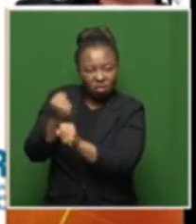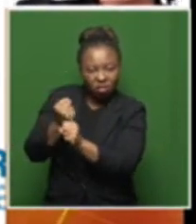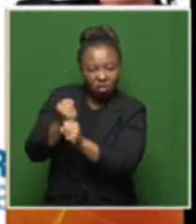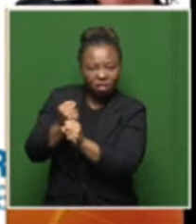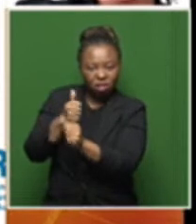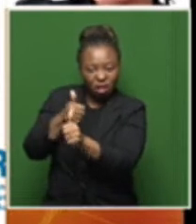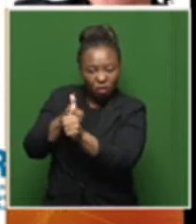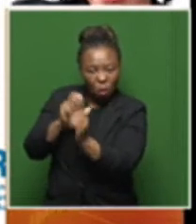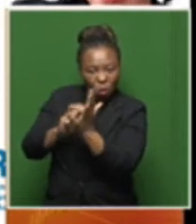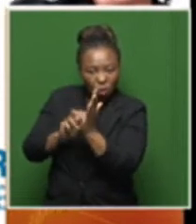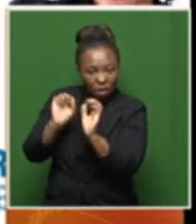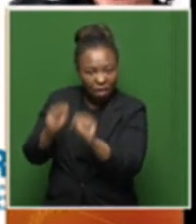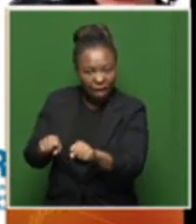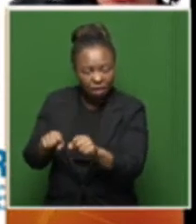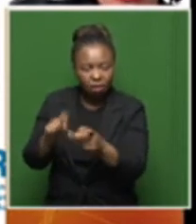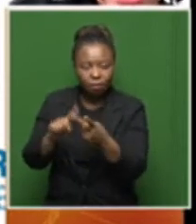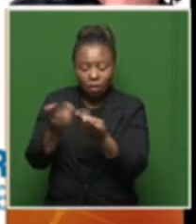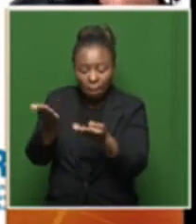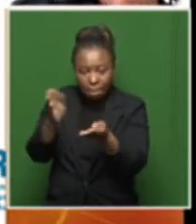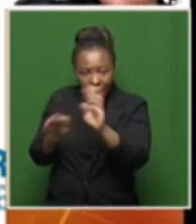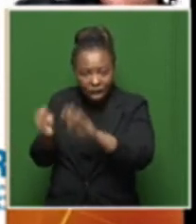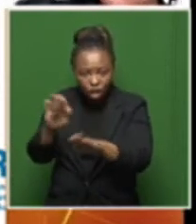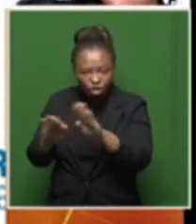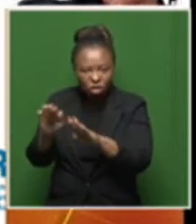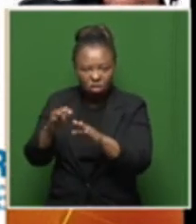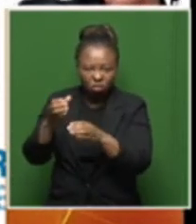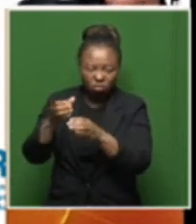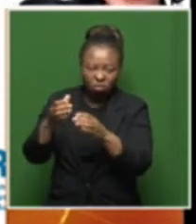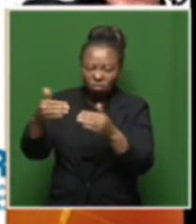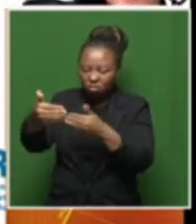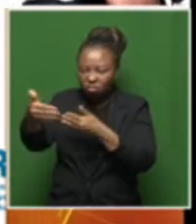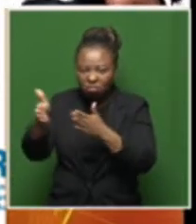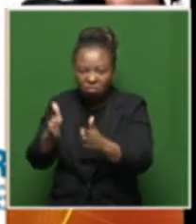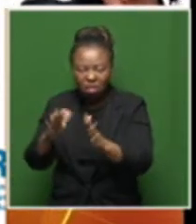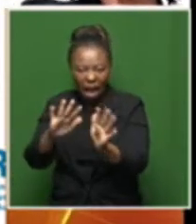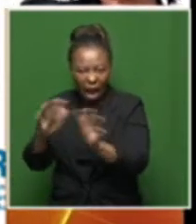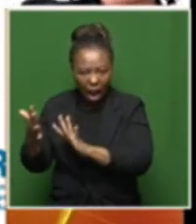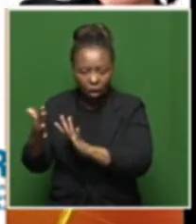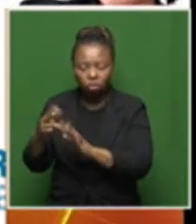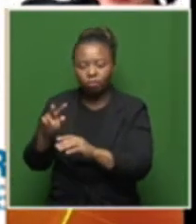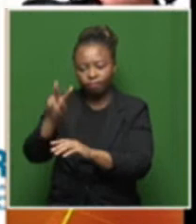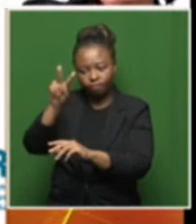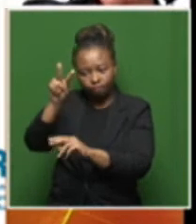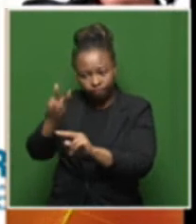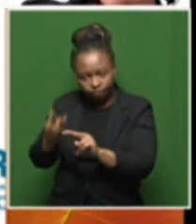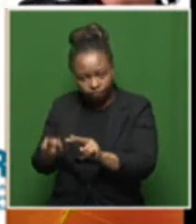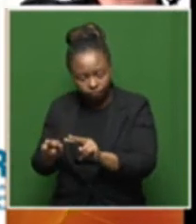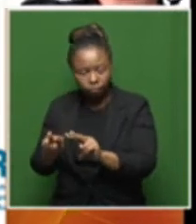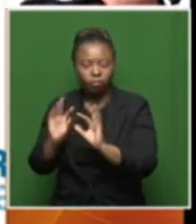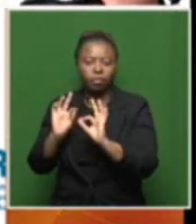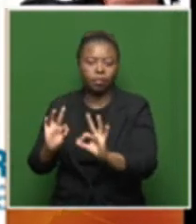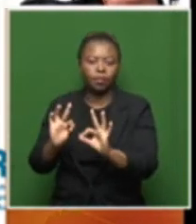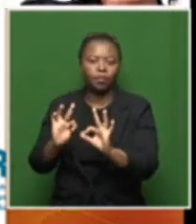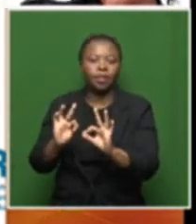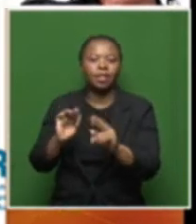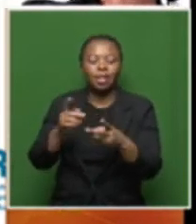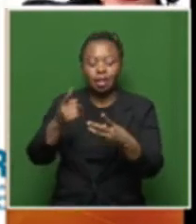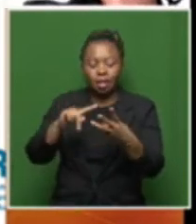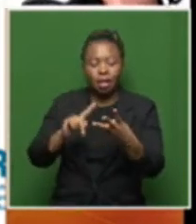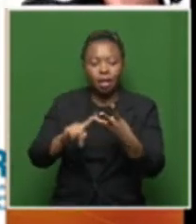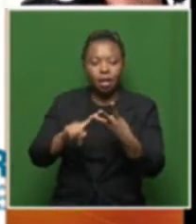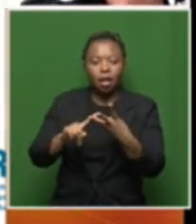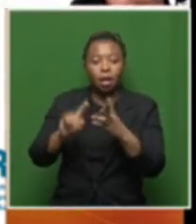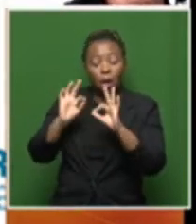practices? We look at how they do the packaging and all of that. From a production perspective, we look at the actual product, and we look at